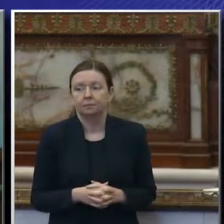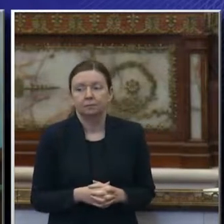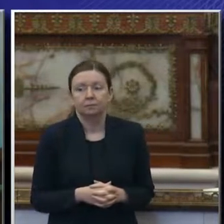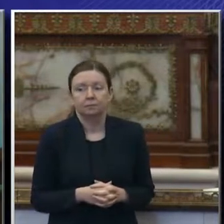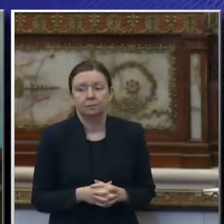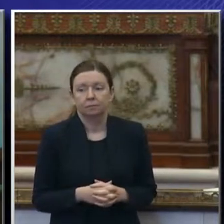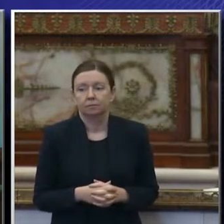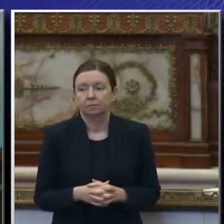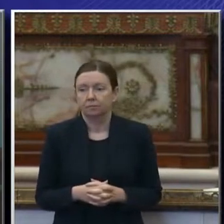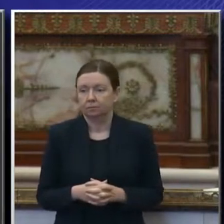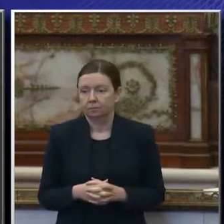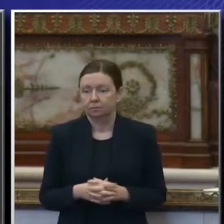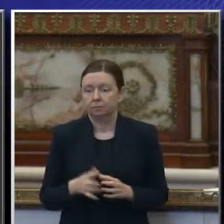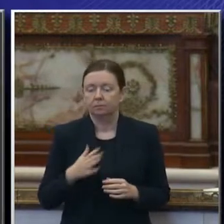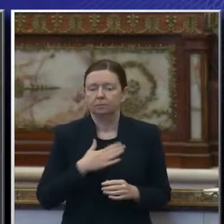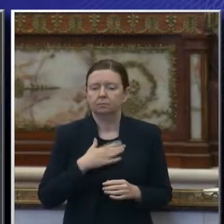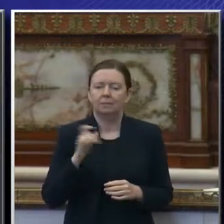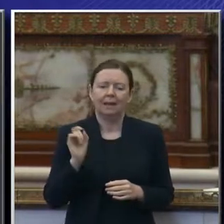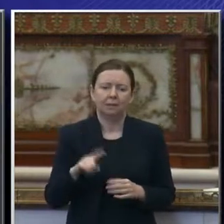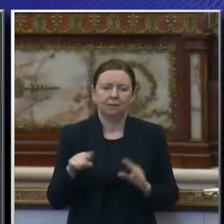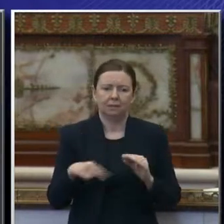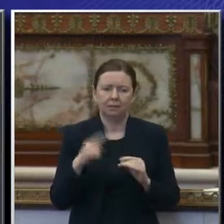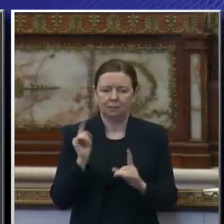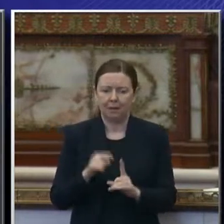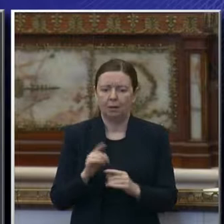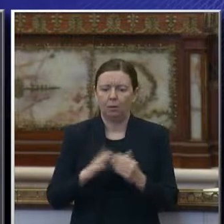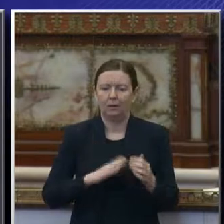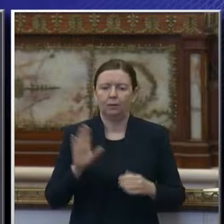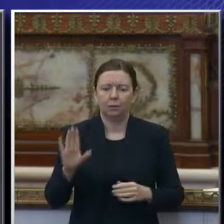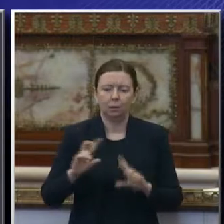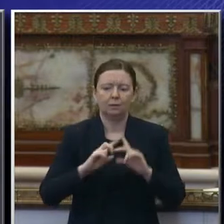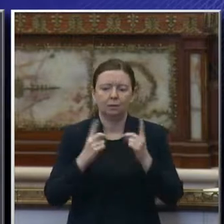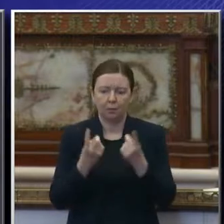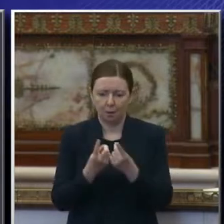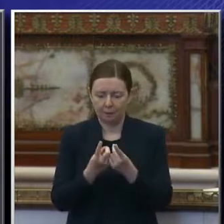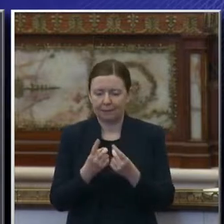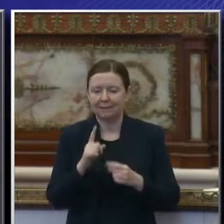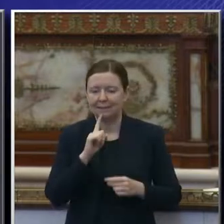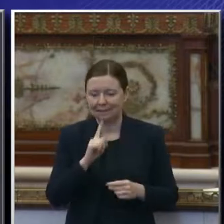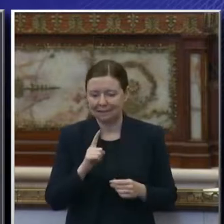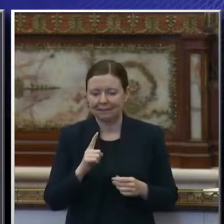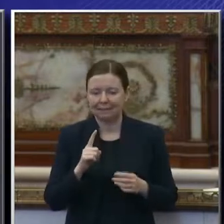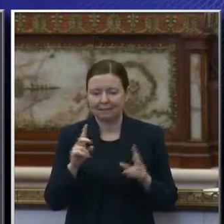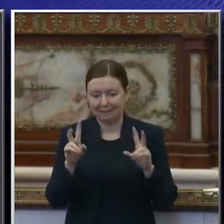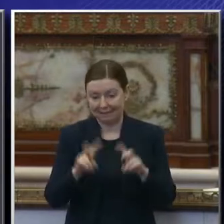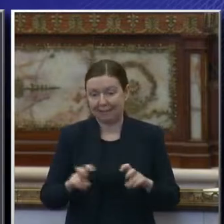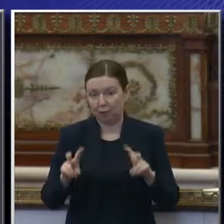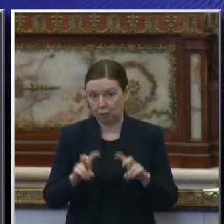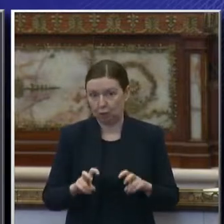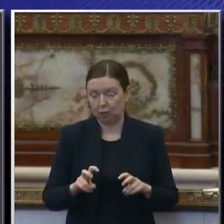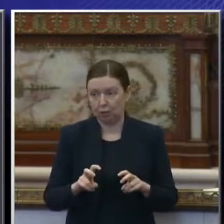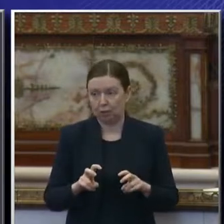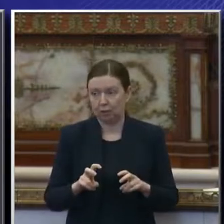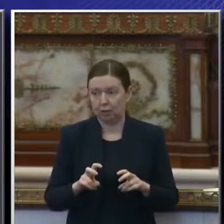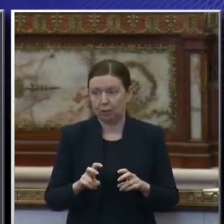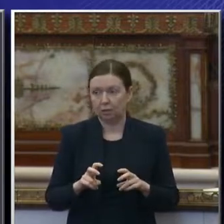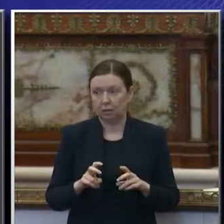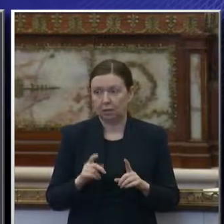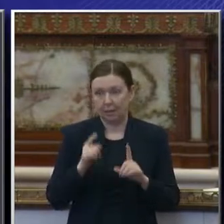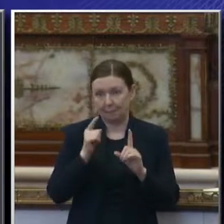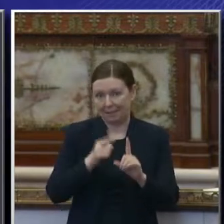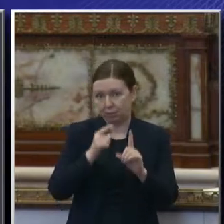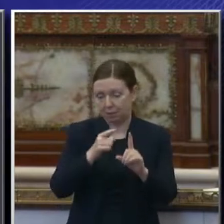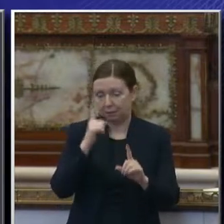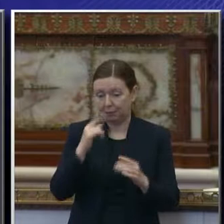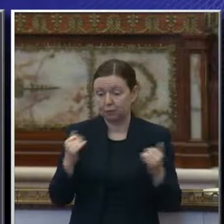Well, my question was about whether your department is taking a look at improved benchmarks, because right